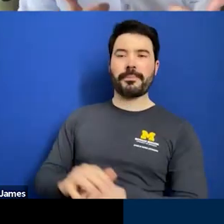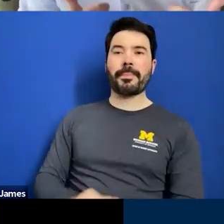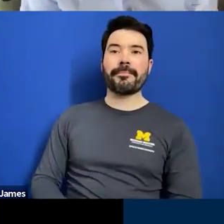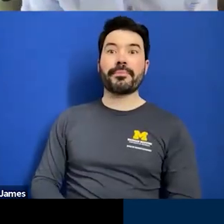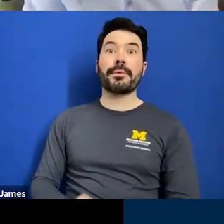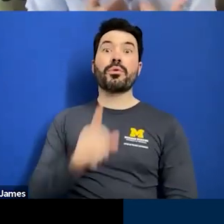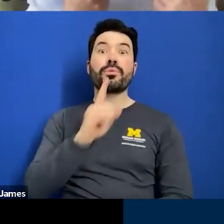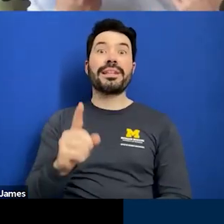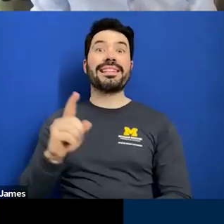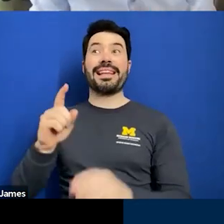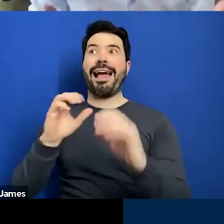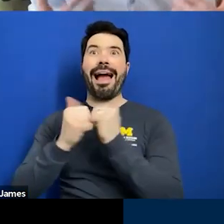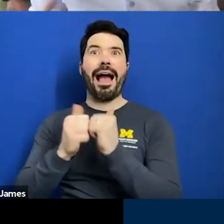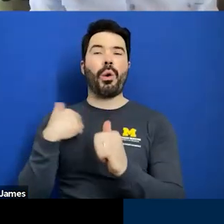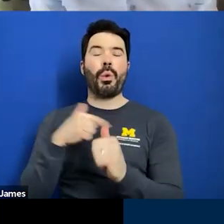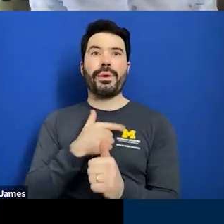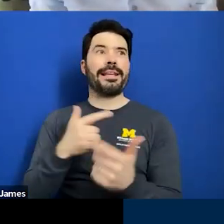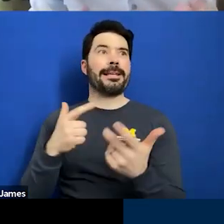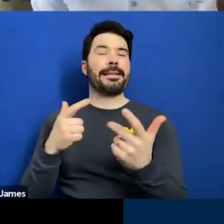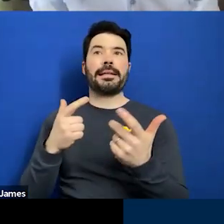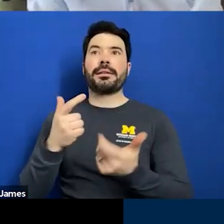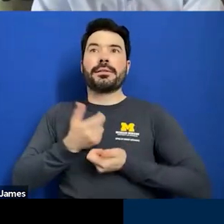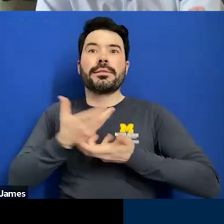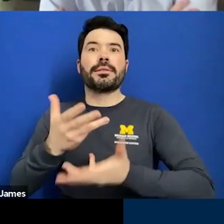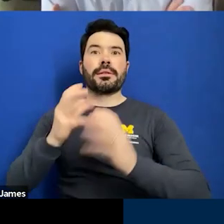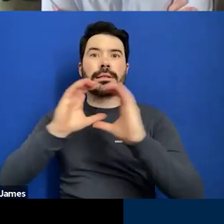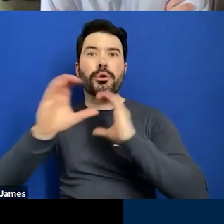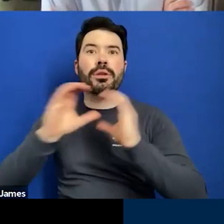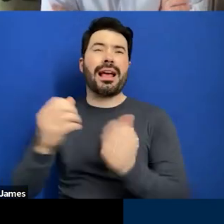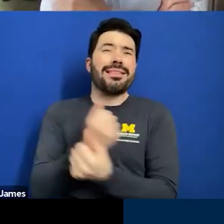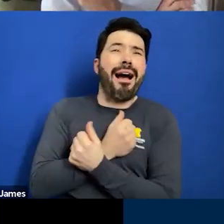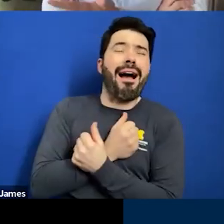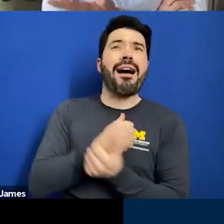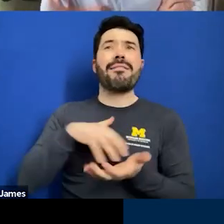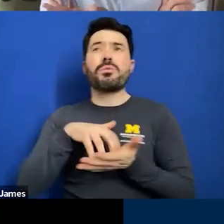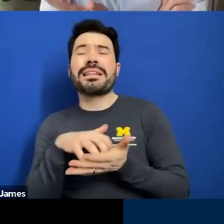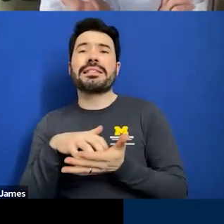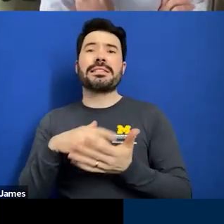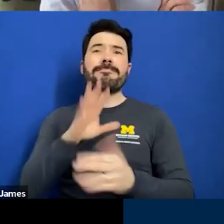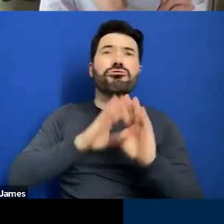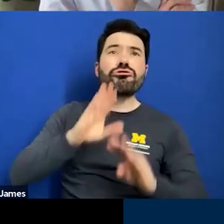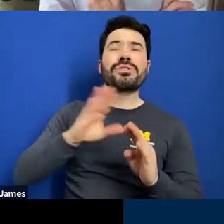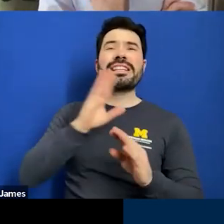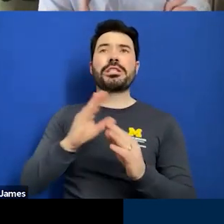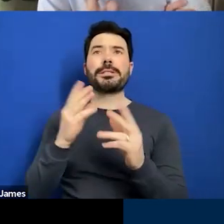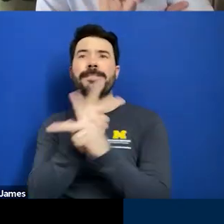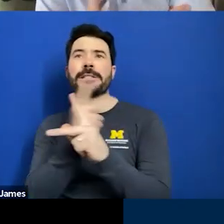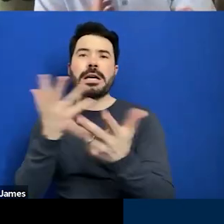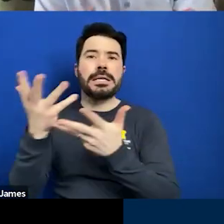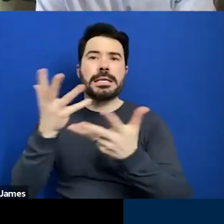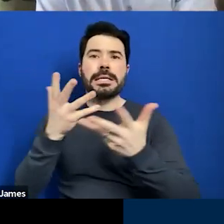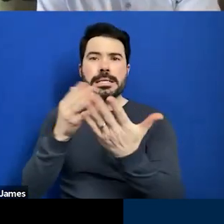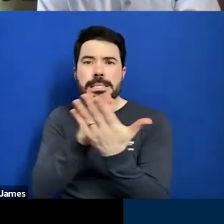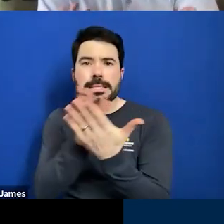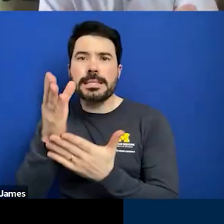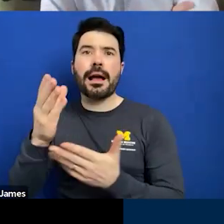really mean, how we sense and express love and vulnerability, how we express frustration and navigate conflict, and how we find our way